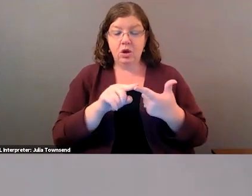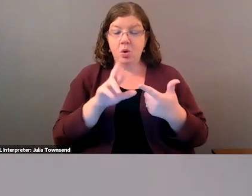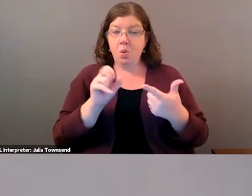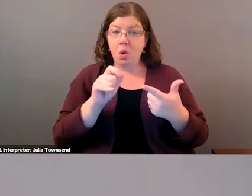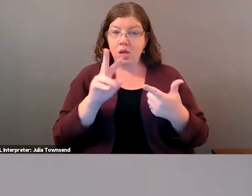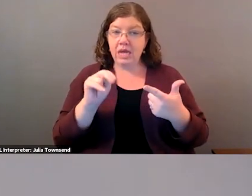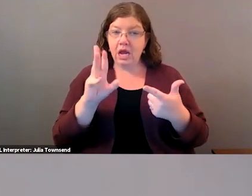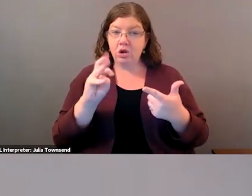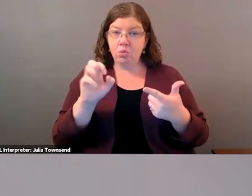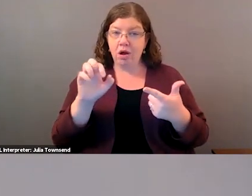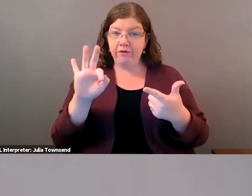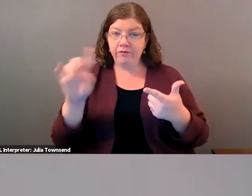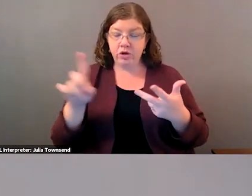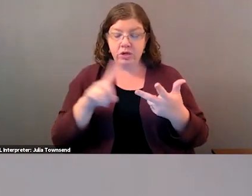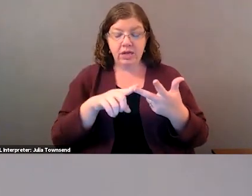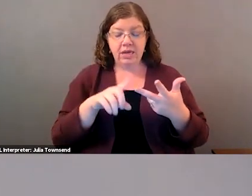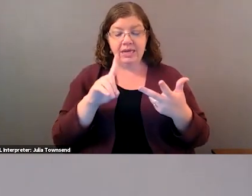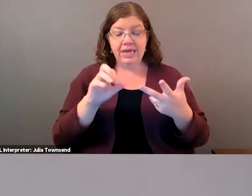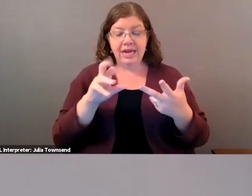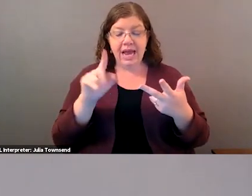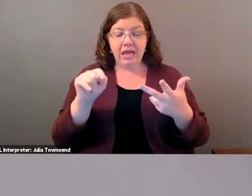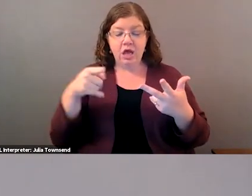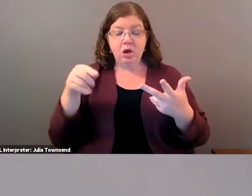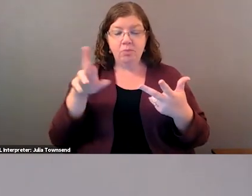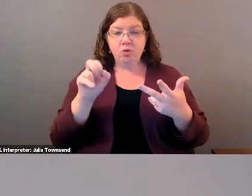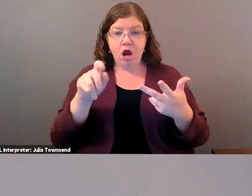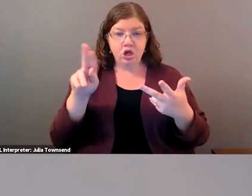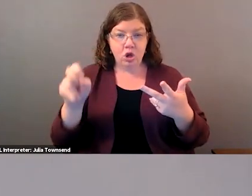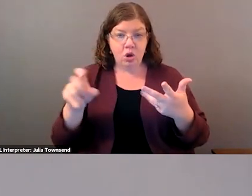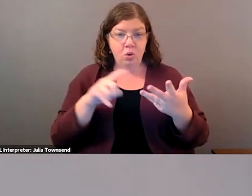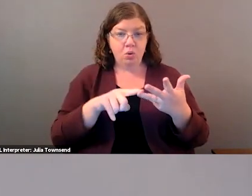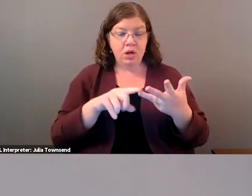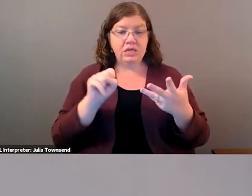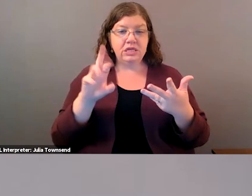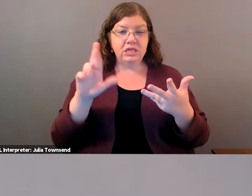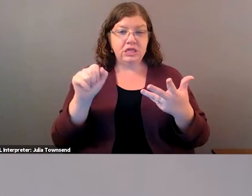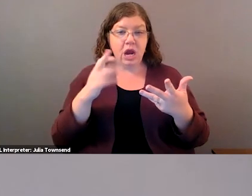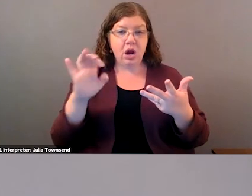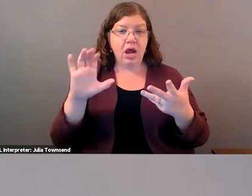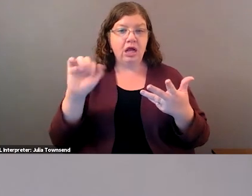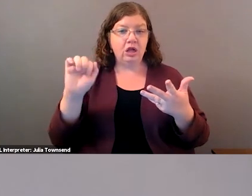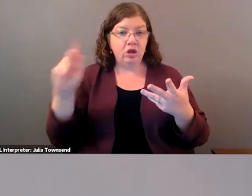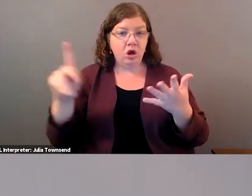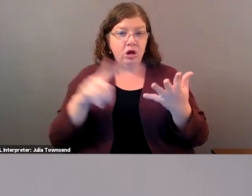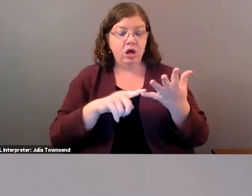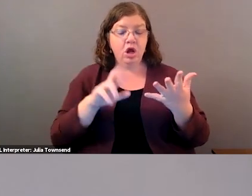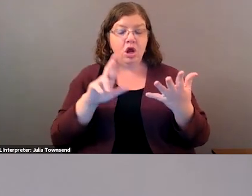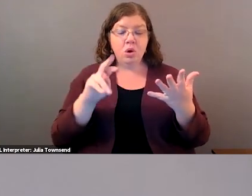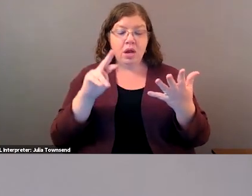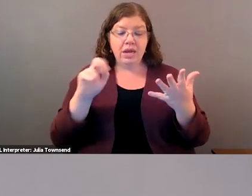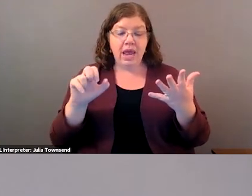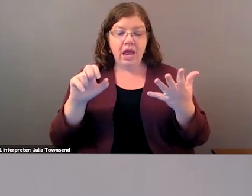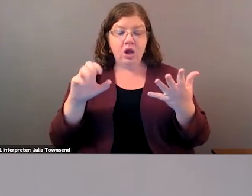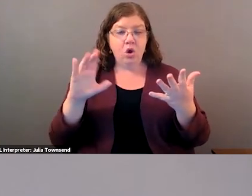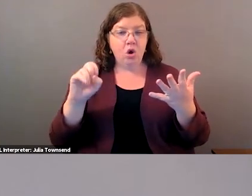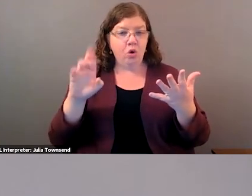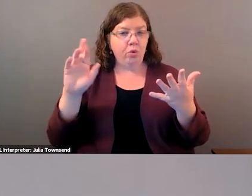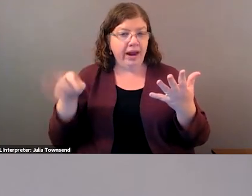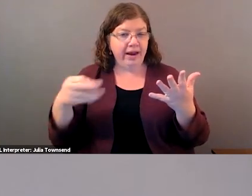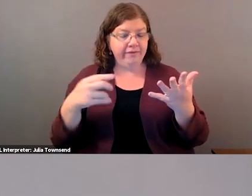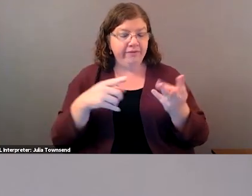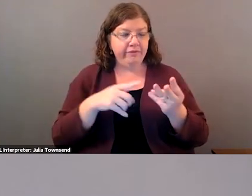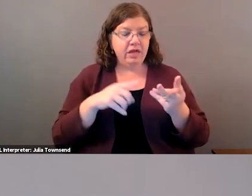Crawford, Delilah Santos, Sarah Clark, Renee Correa, and Sheridan